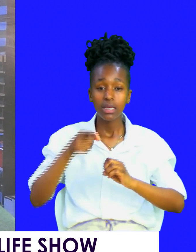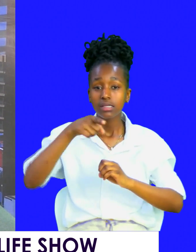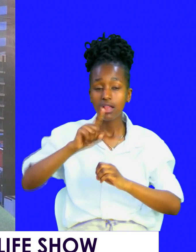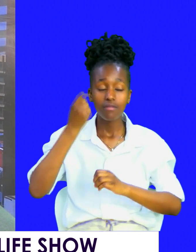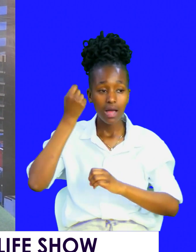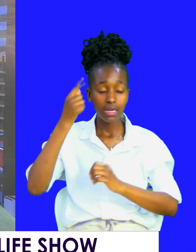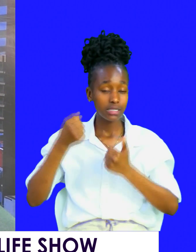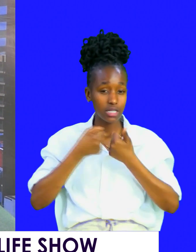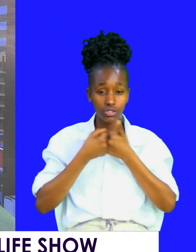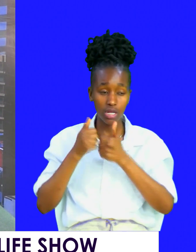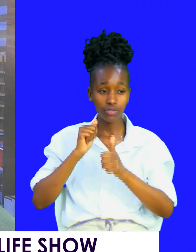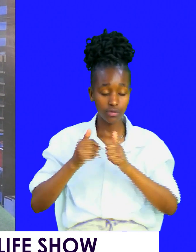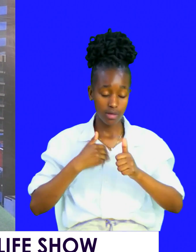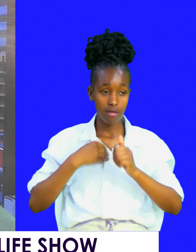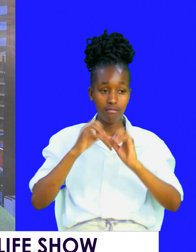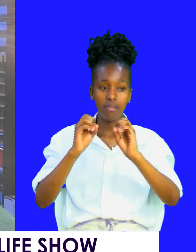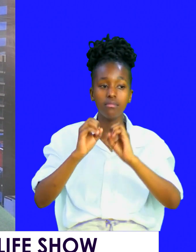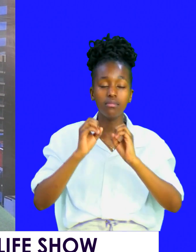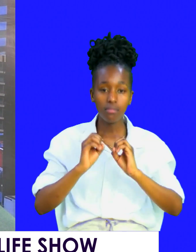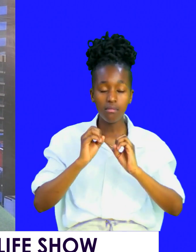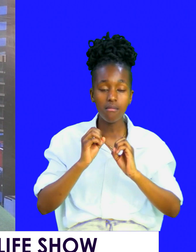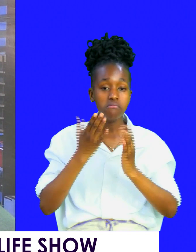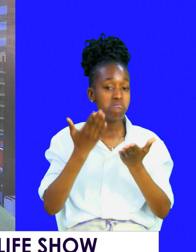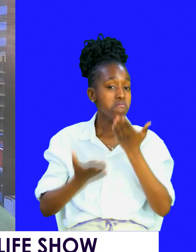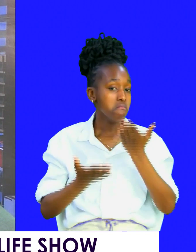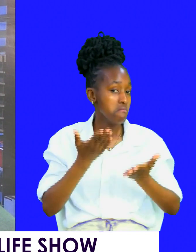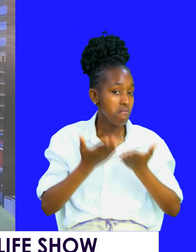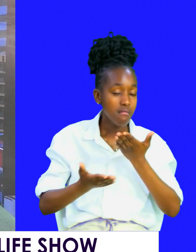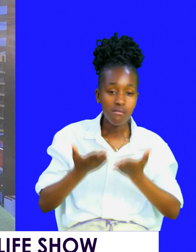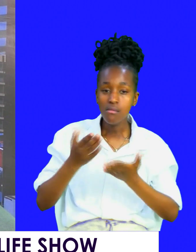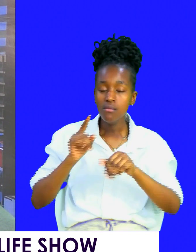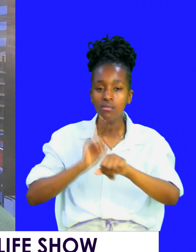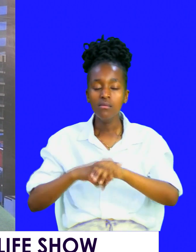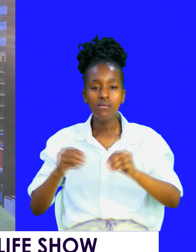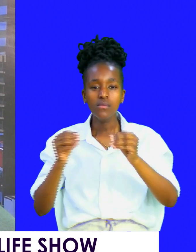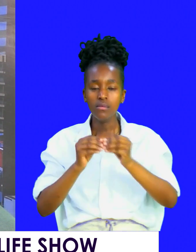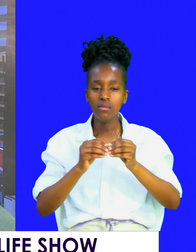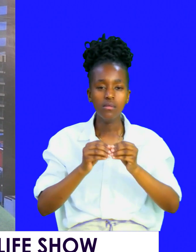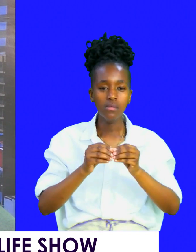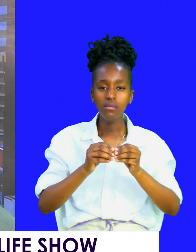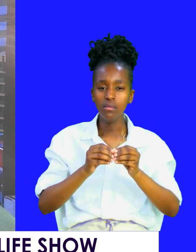on the inside. Maybe, when you find yourself,